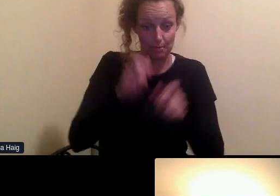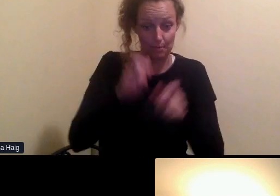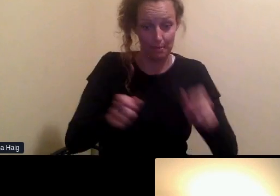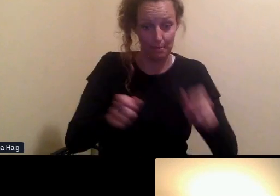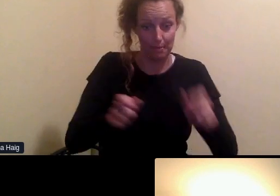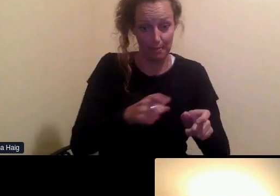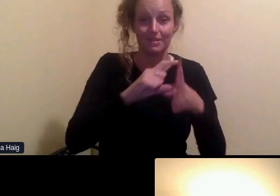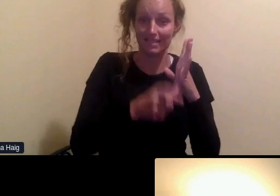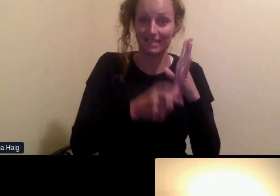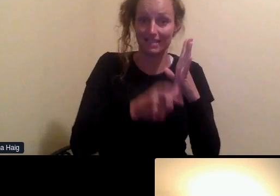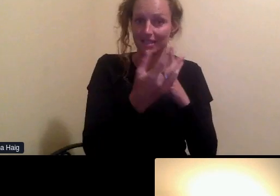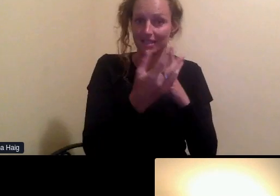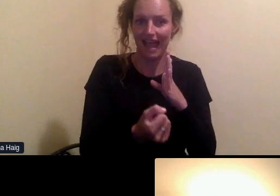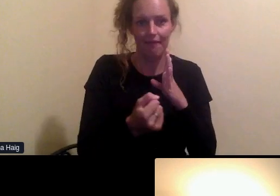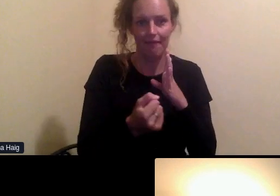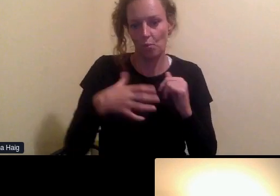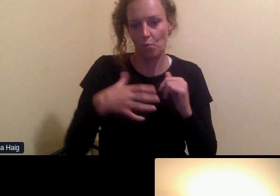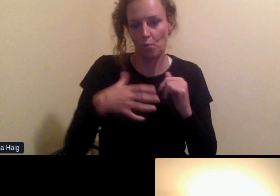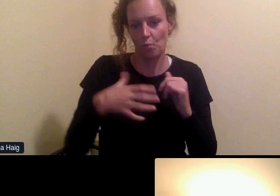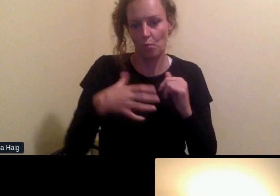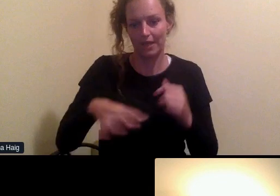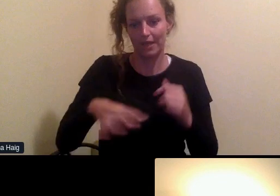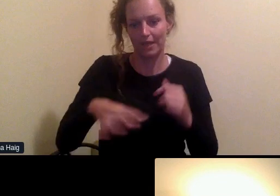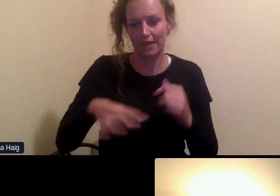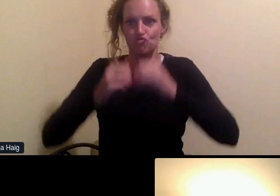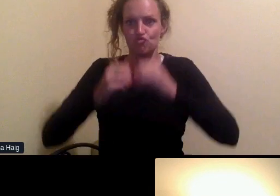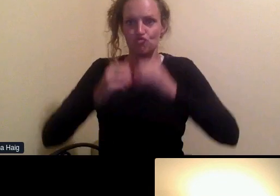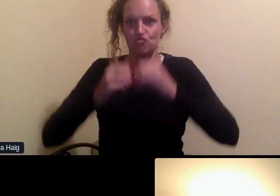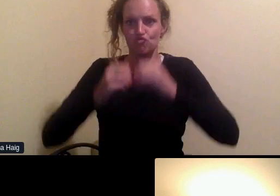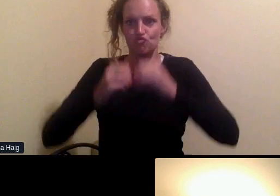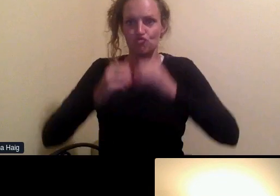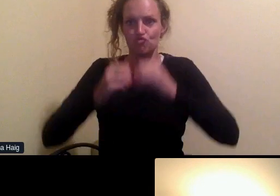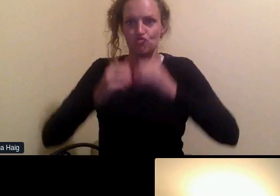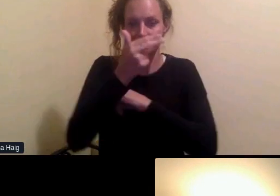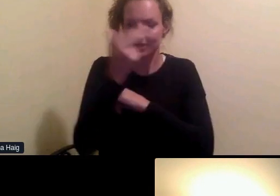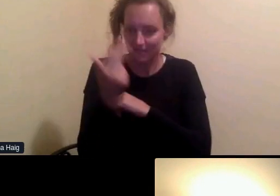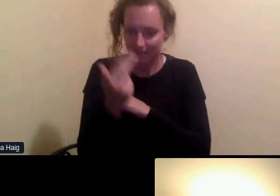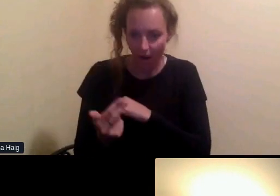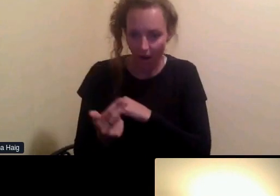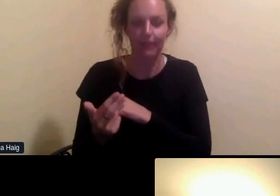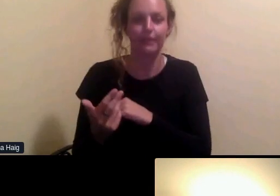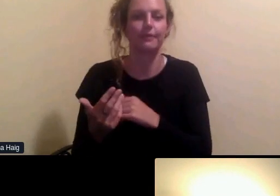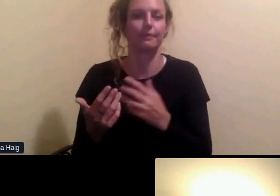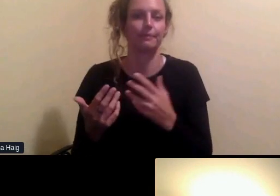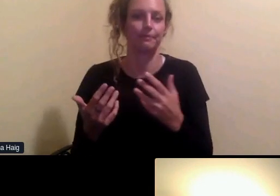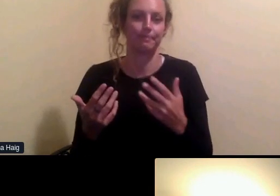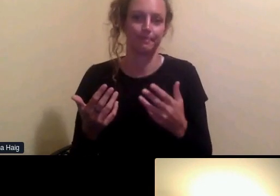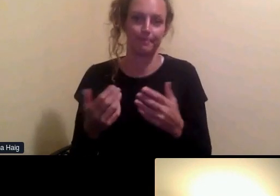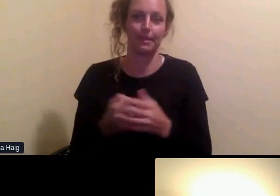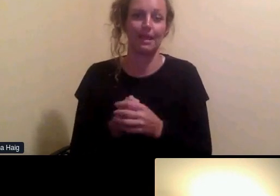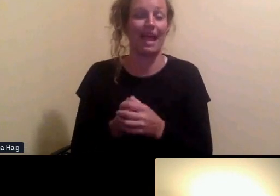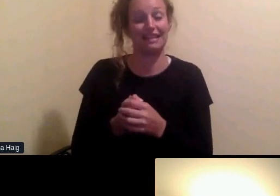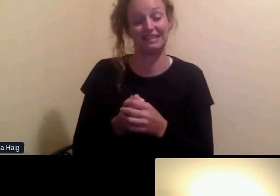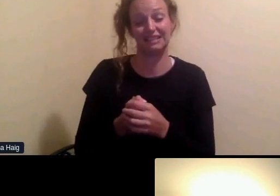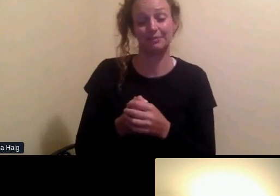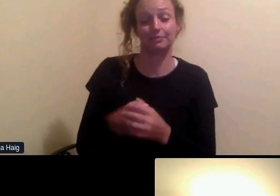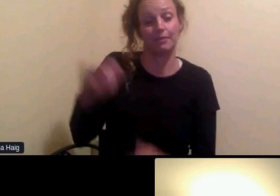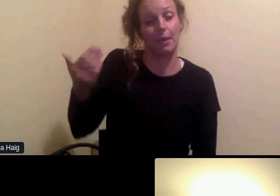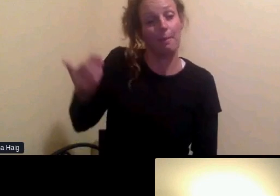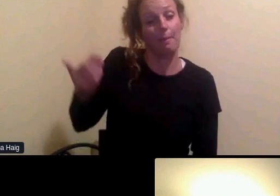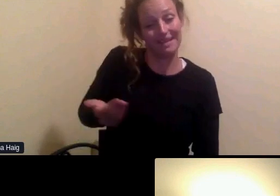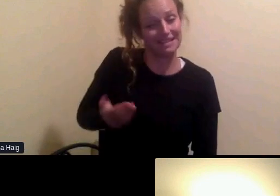it needs to be sustainable, because if a business doesn't want to create that, if it's not profitable, then